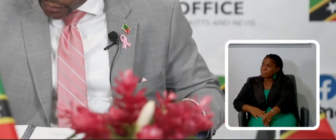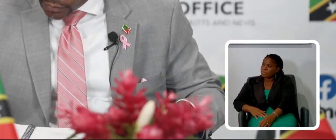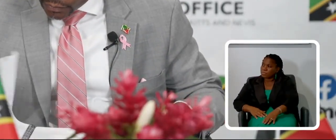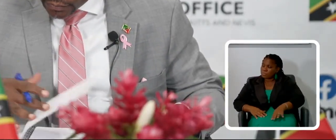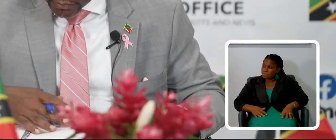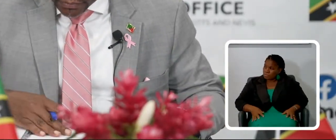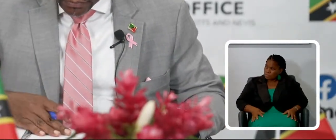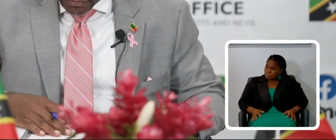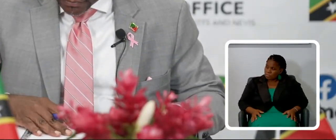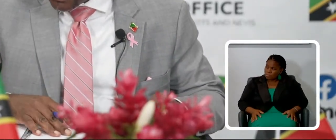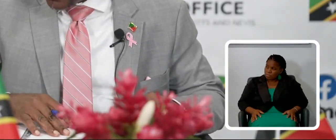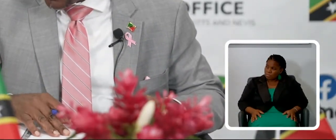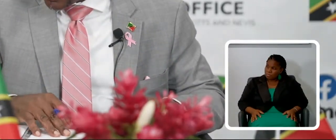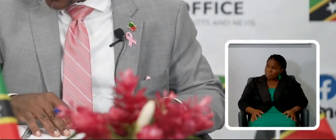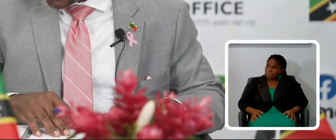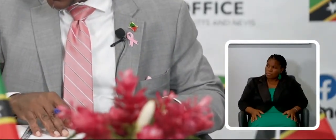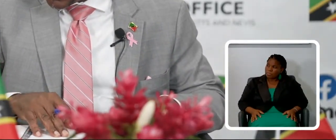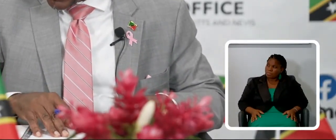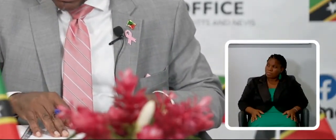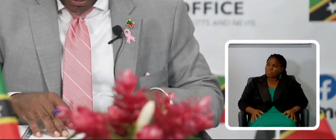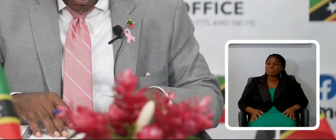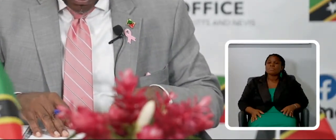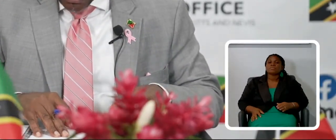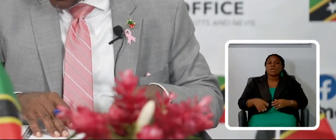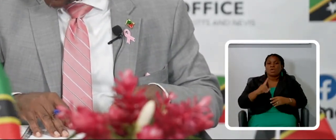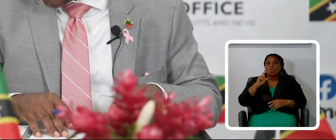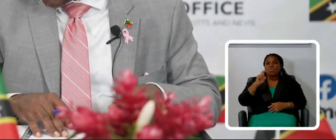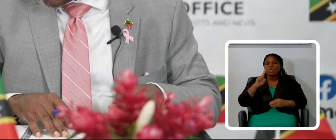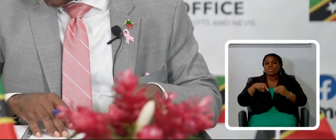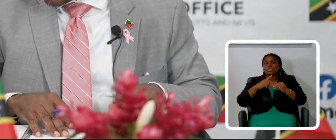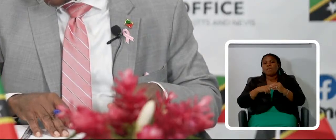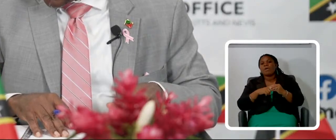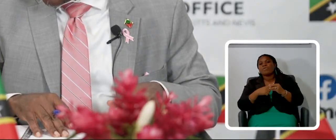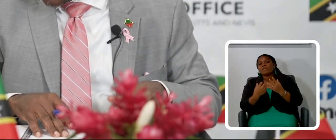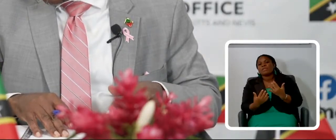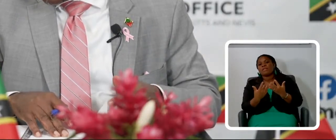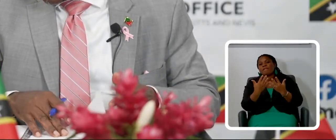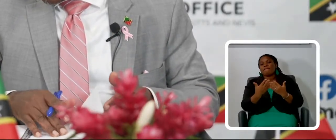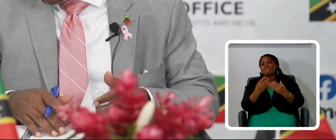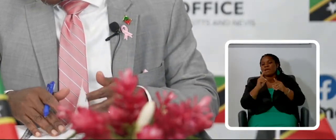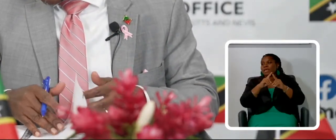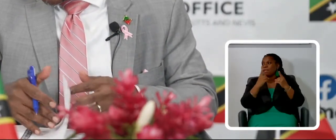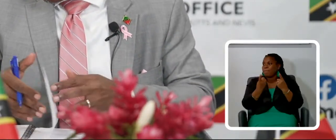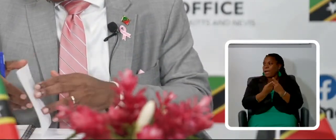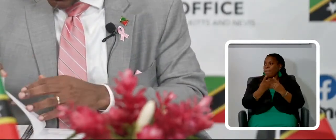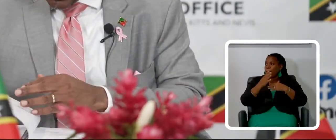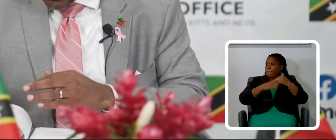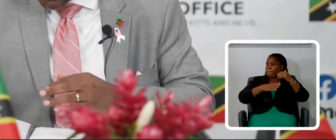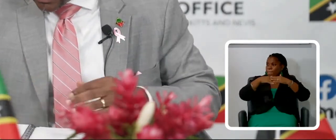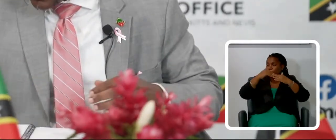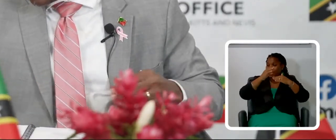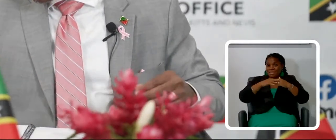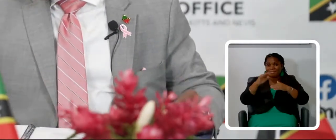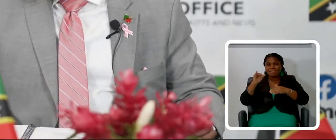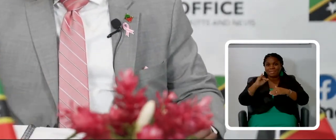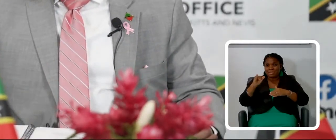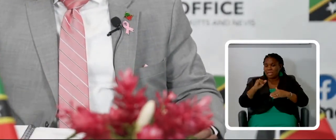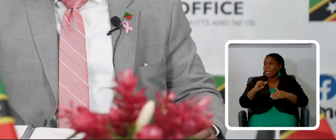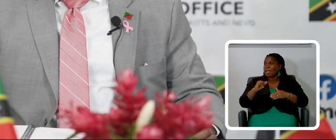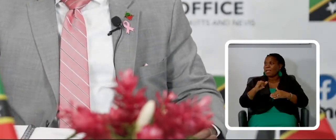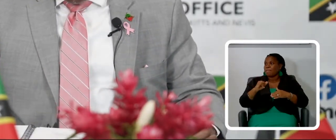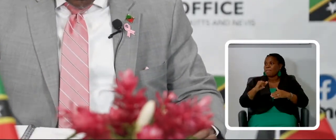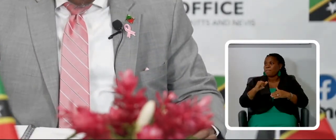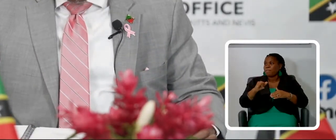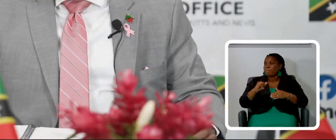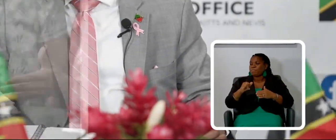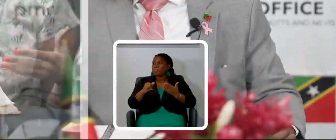The fire department, the building. Yes. We realize that they are utilizing the police training school. What exactly is the